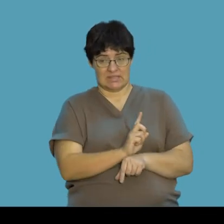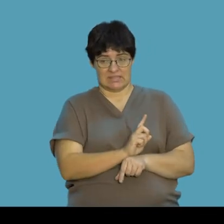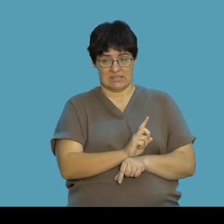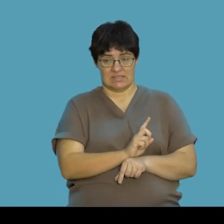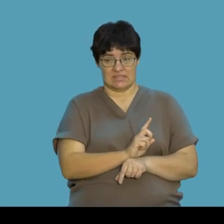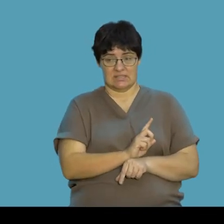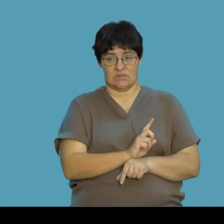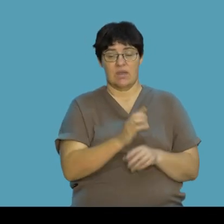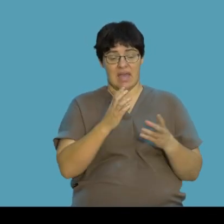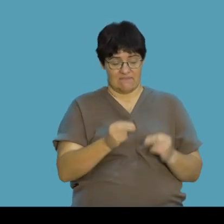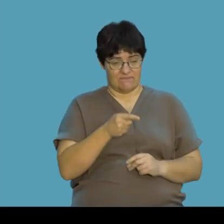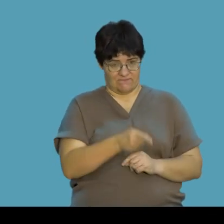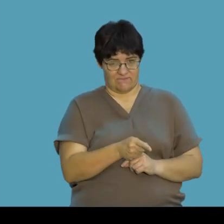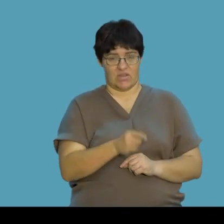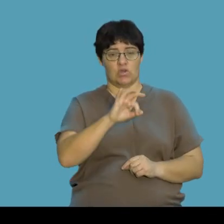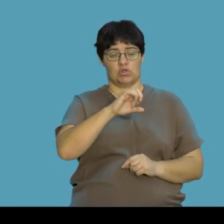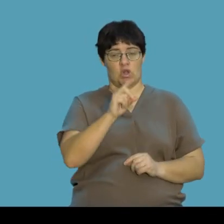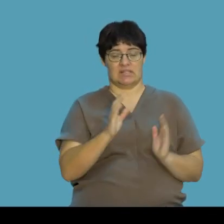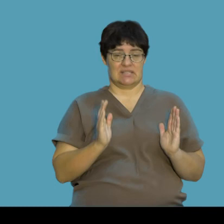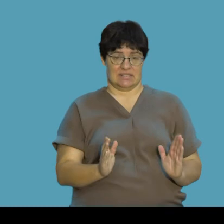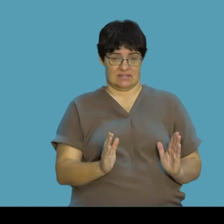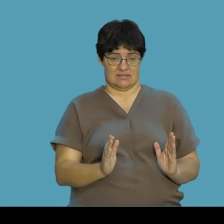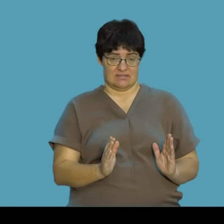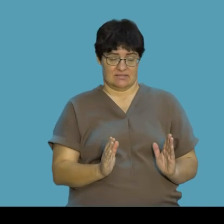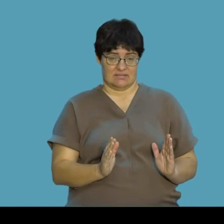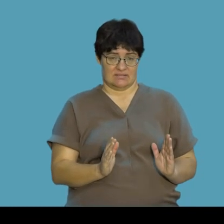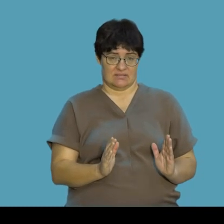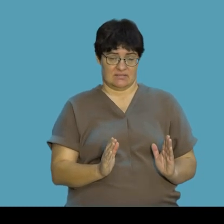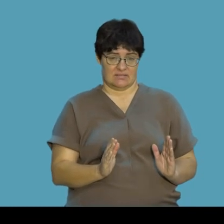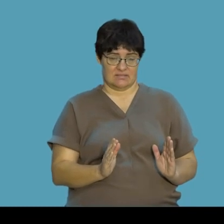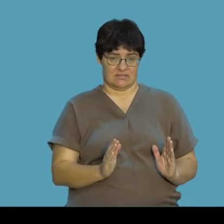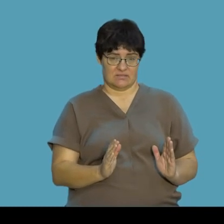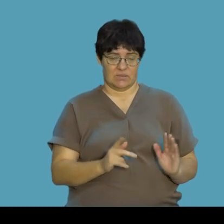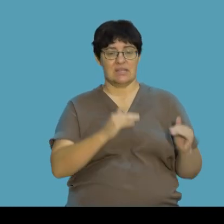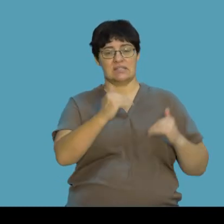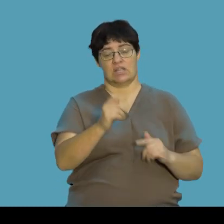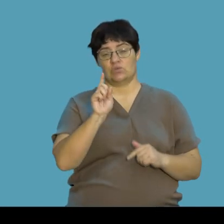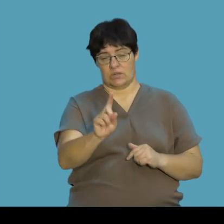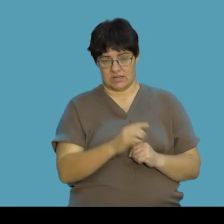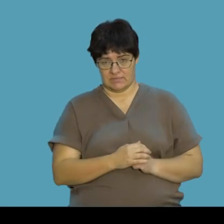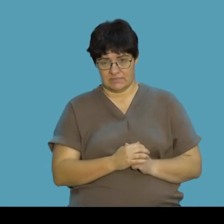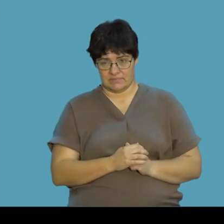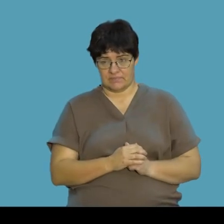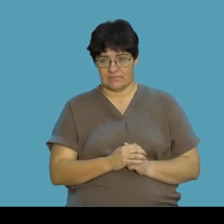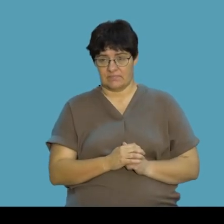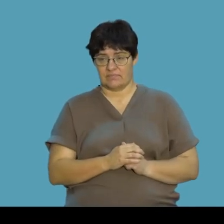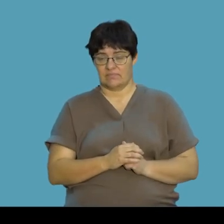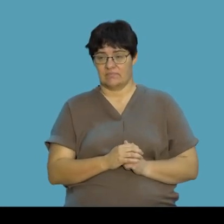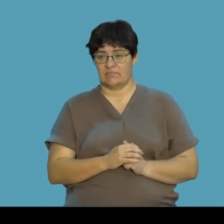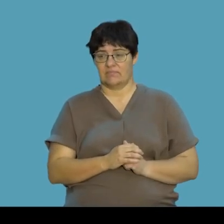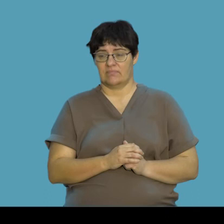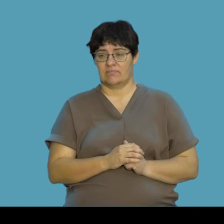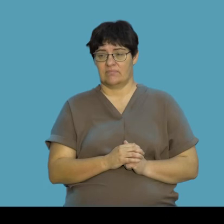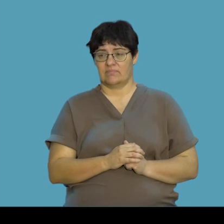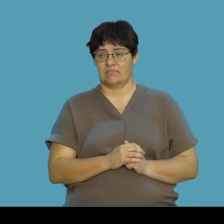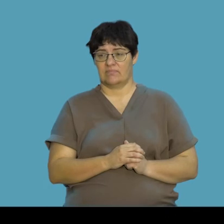the substance in solid form. So that is actually stage 1 of that graph. So on stage 1, we